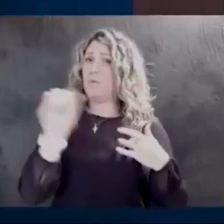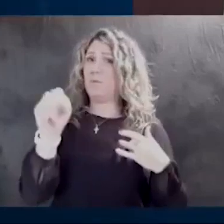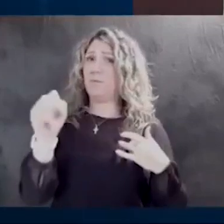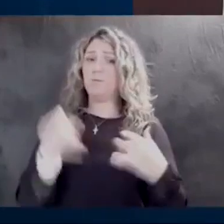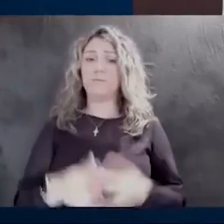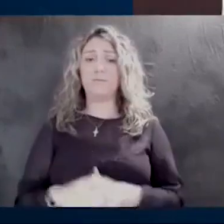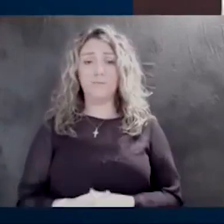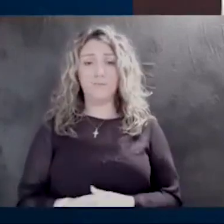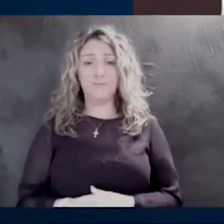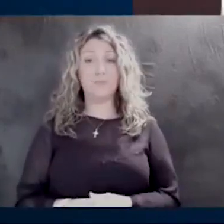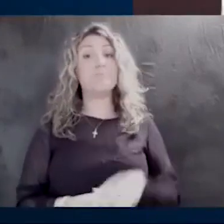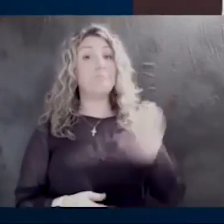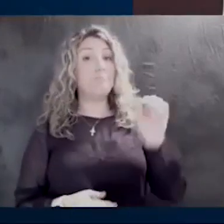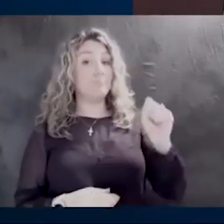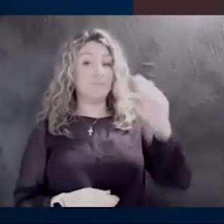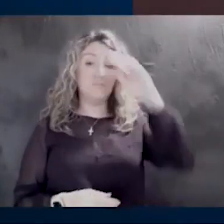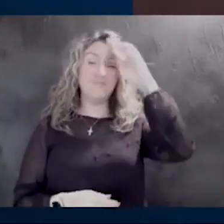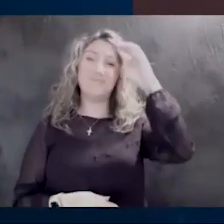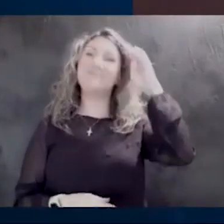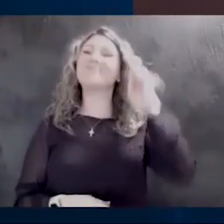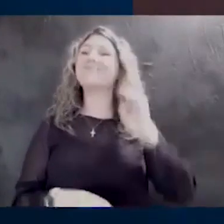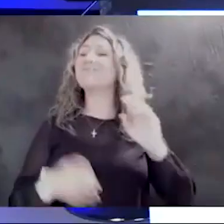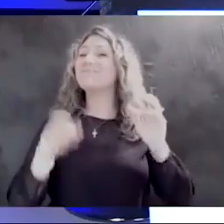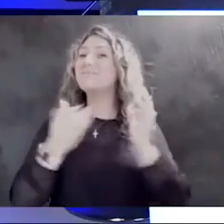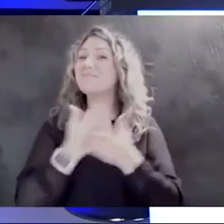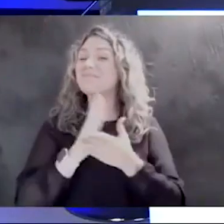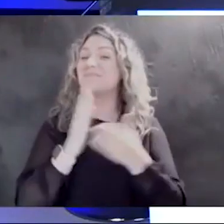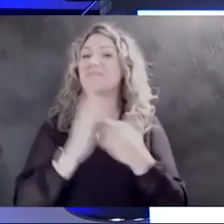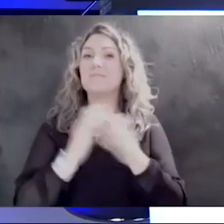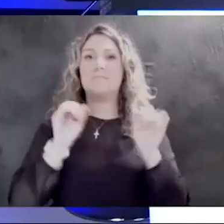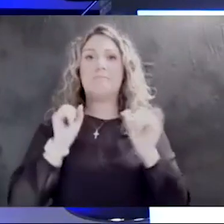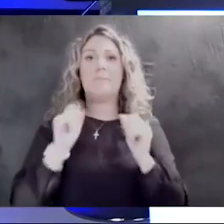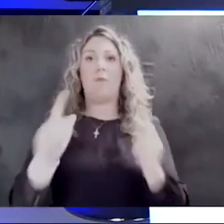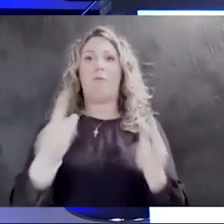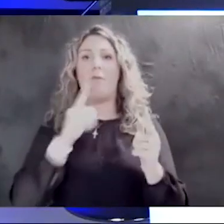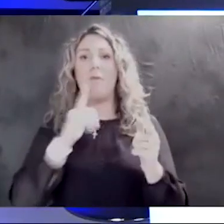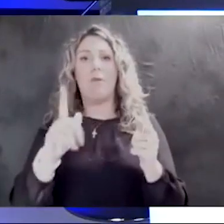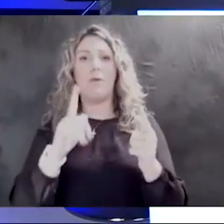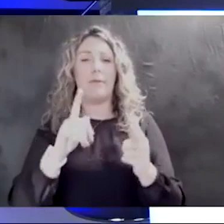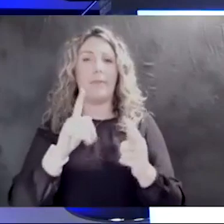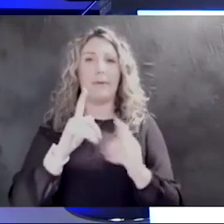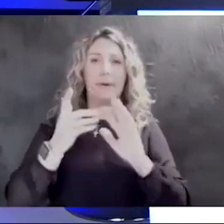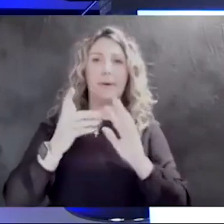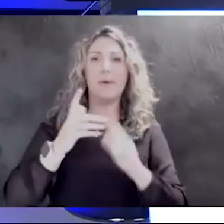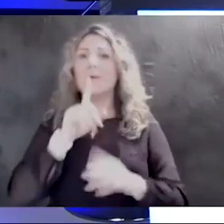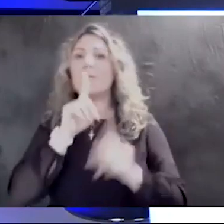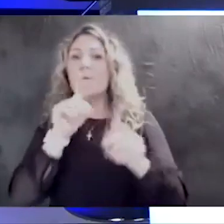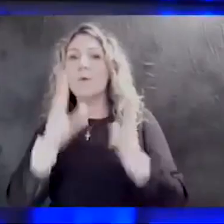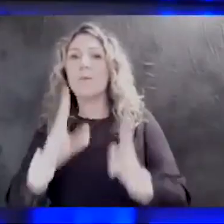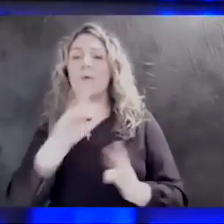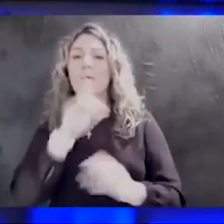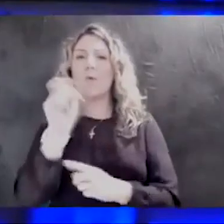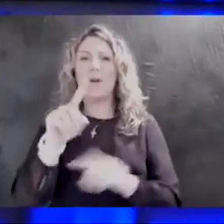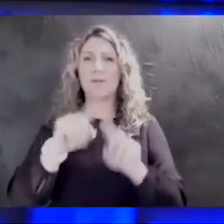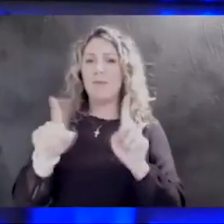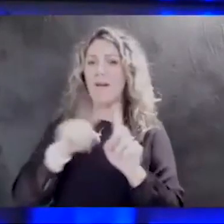is. All right, that's all the reporter questions we have, but we're already getting some community ones. However, I haven't had a chance to quiz the docs yet. I'm going to